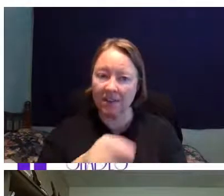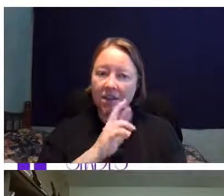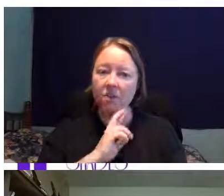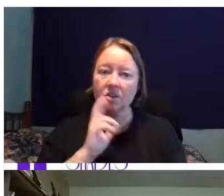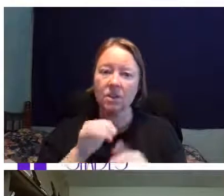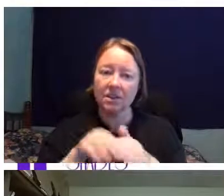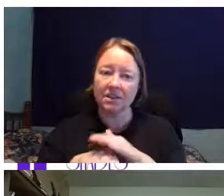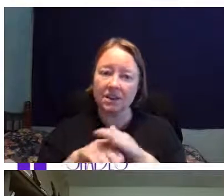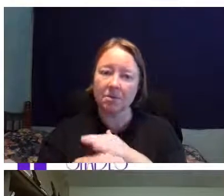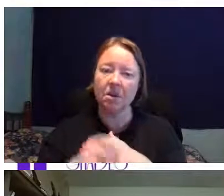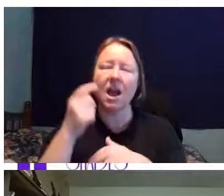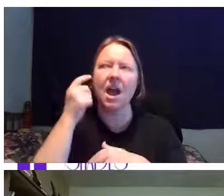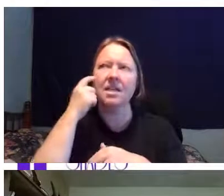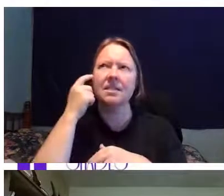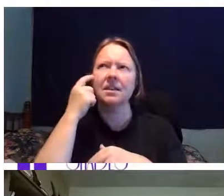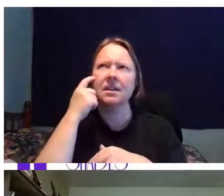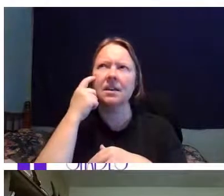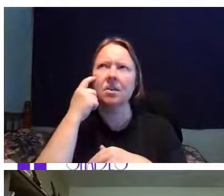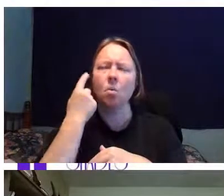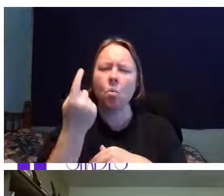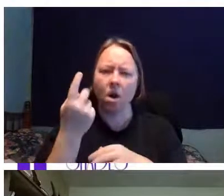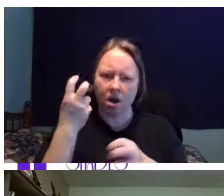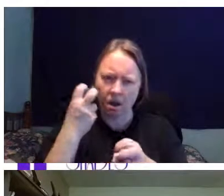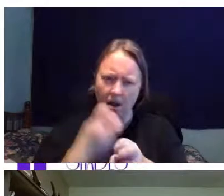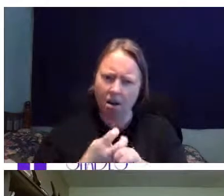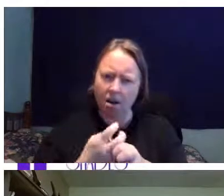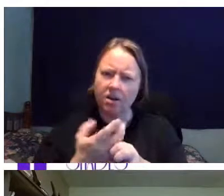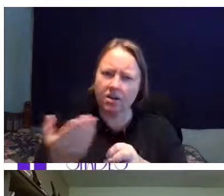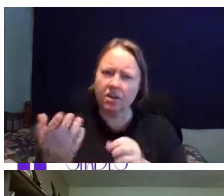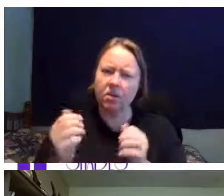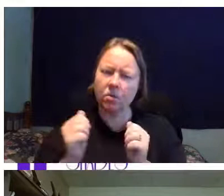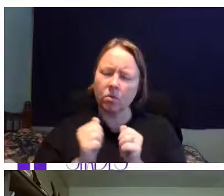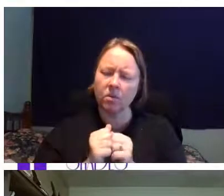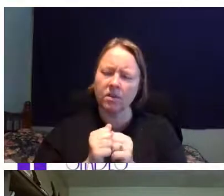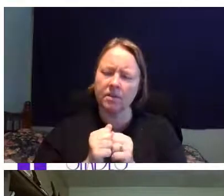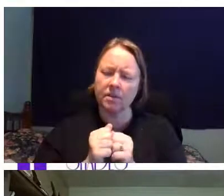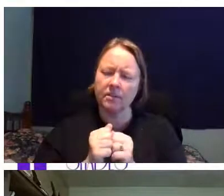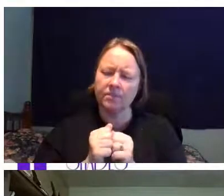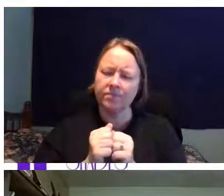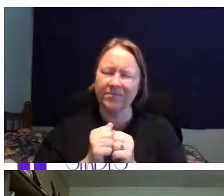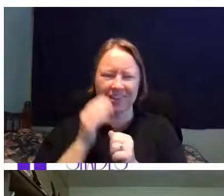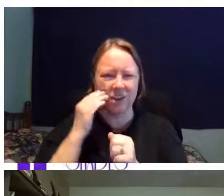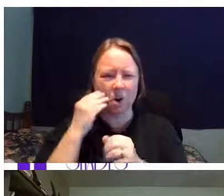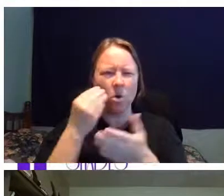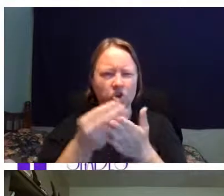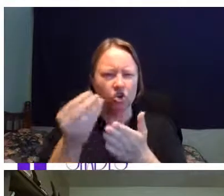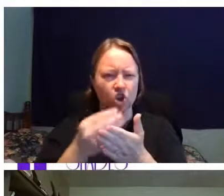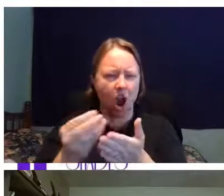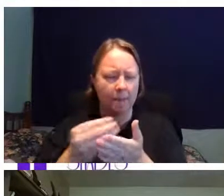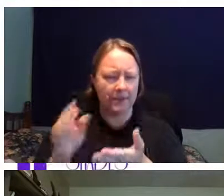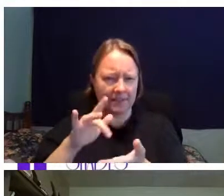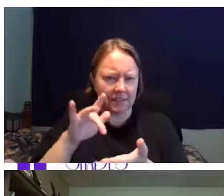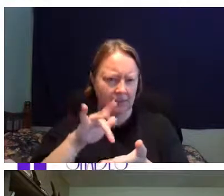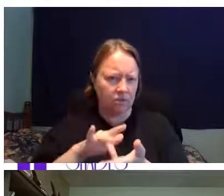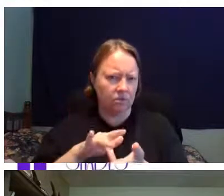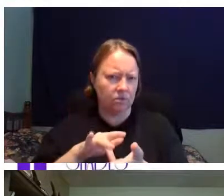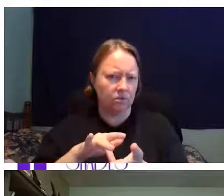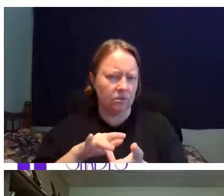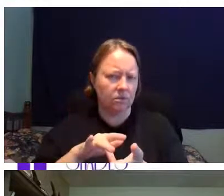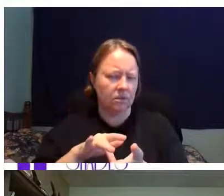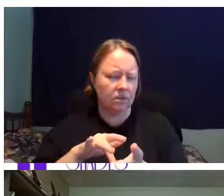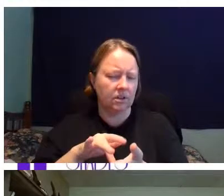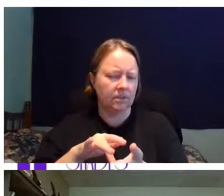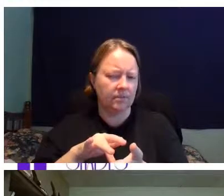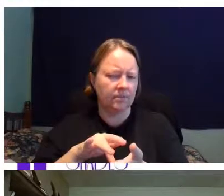think one difficulty with commercial shopping centers is that the